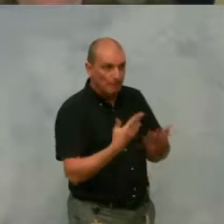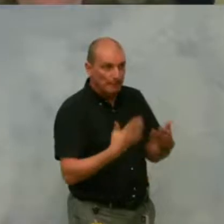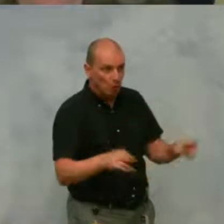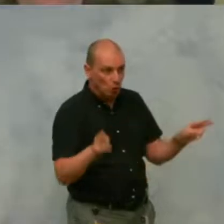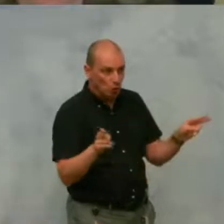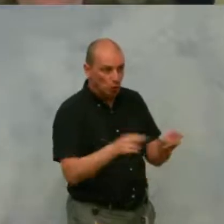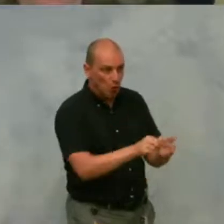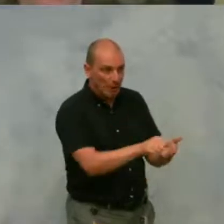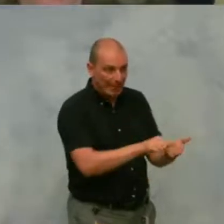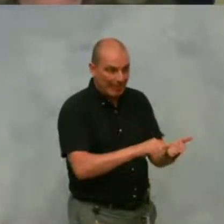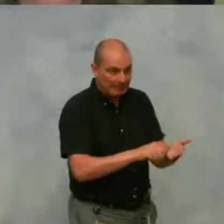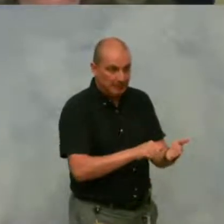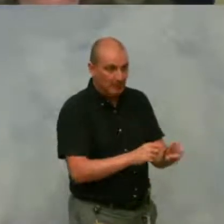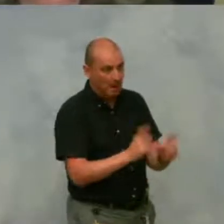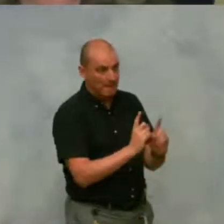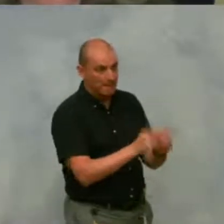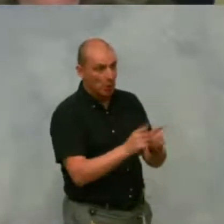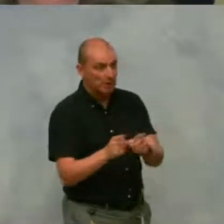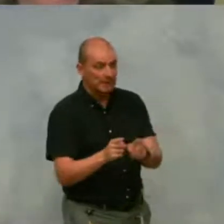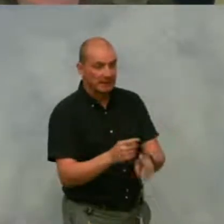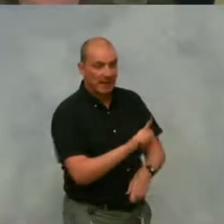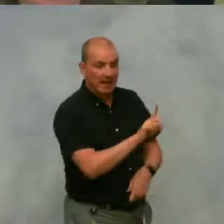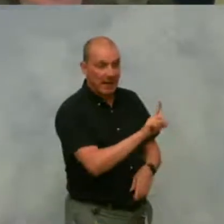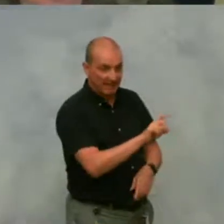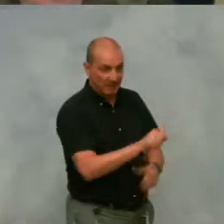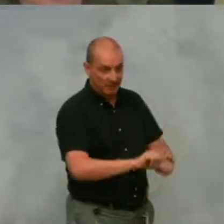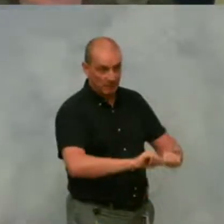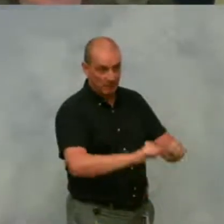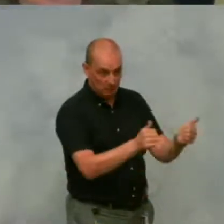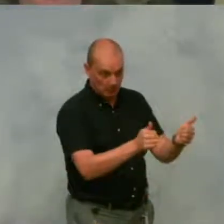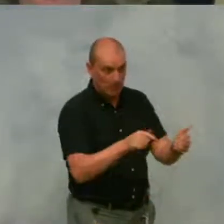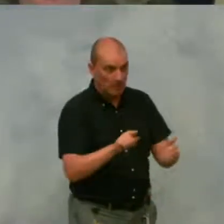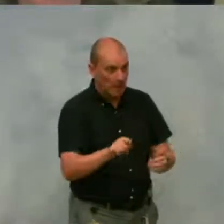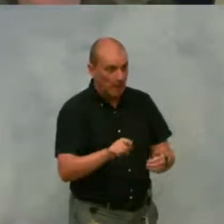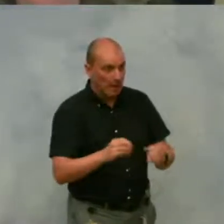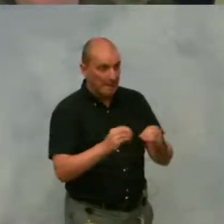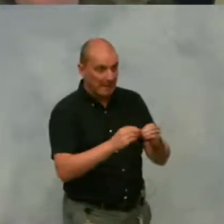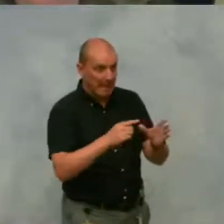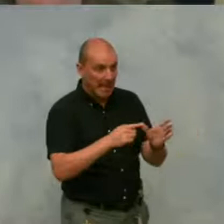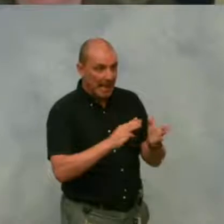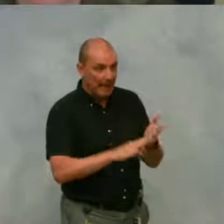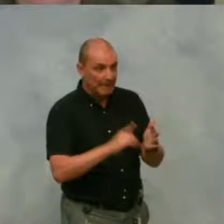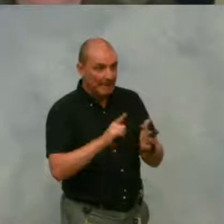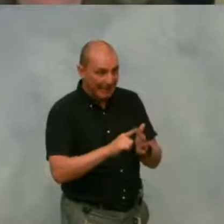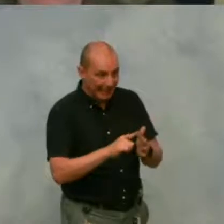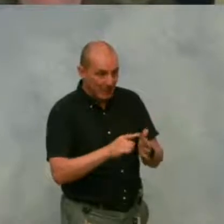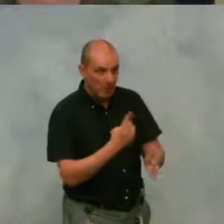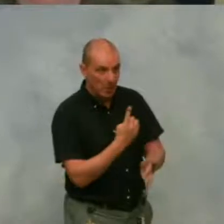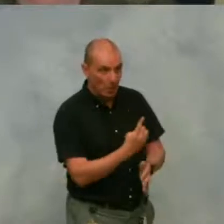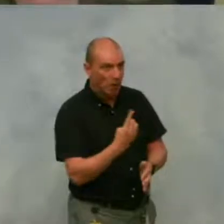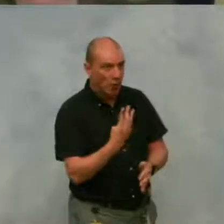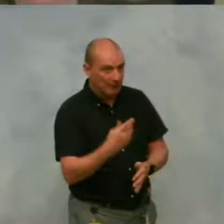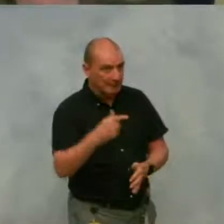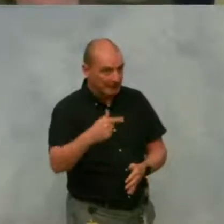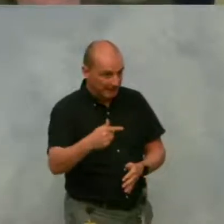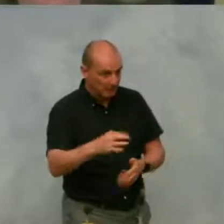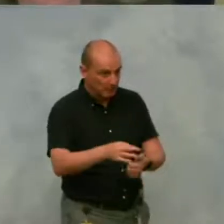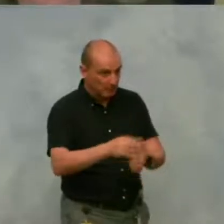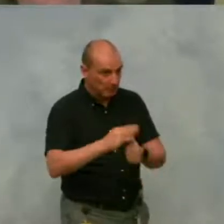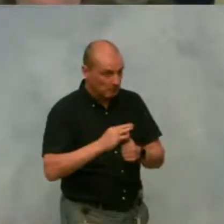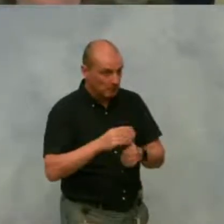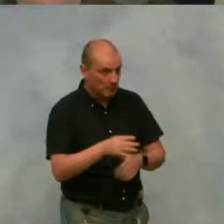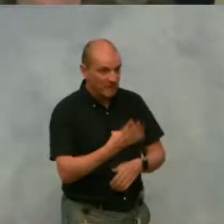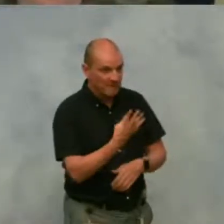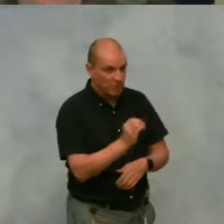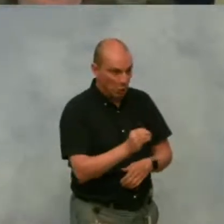to report 11 were appointed. In terms of applicants from a black and ethnic minority background, we had 137, 41 being shortlisted for